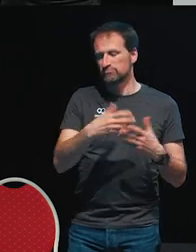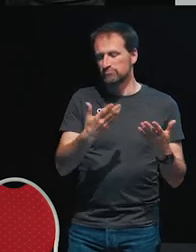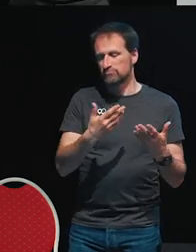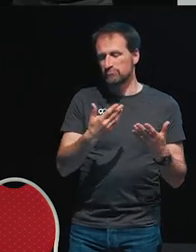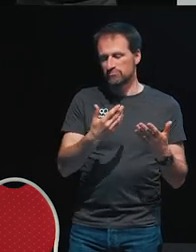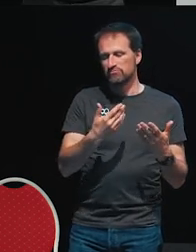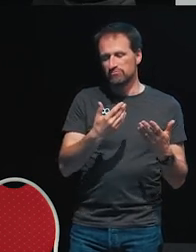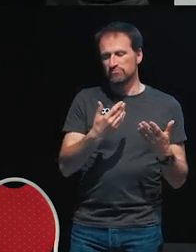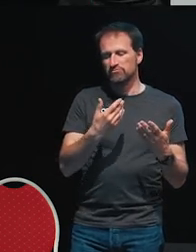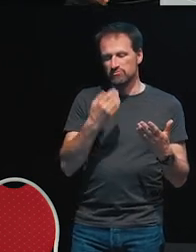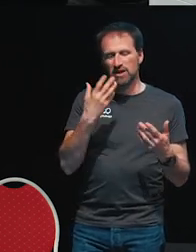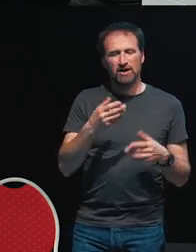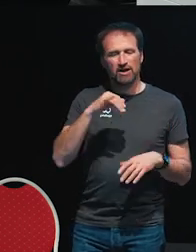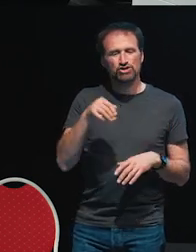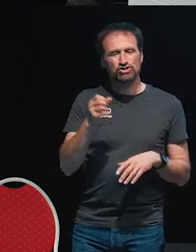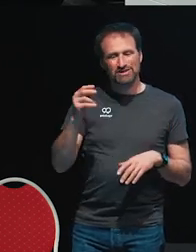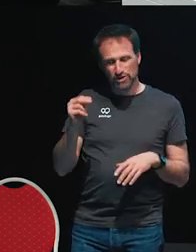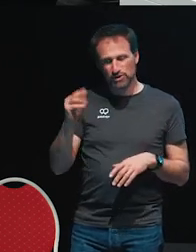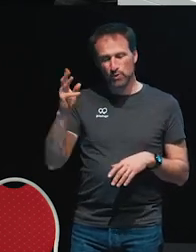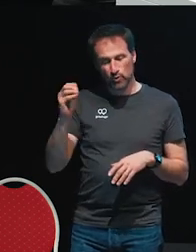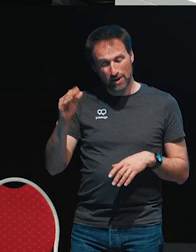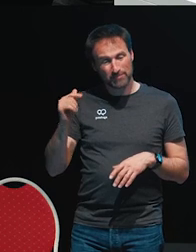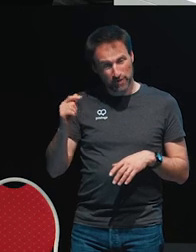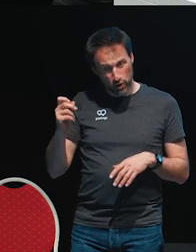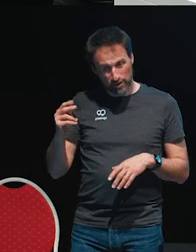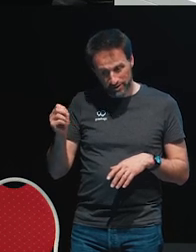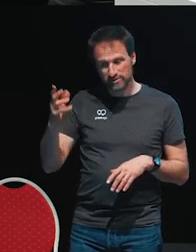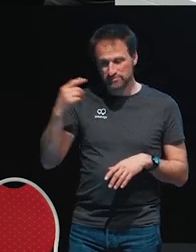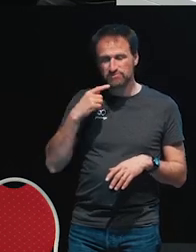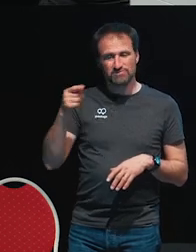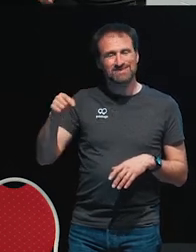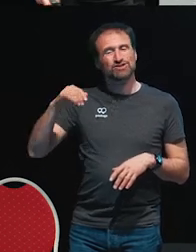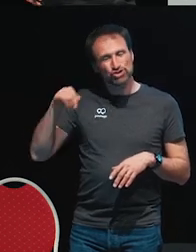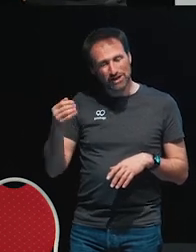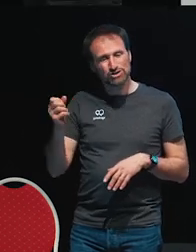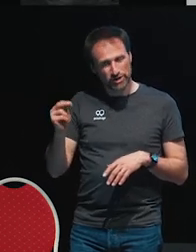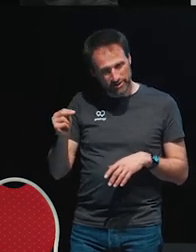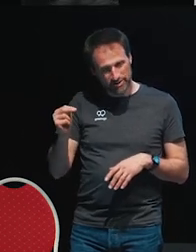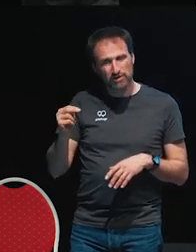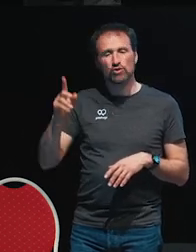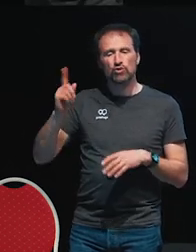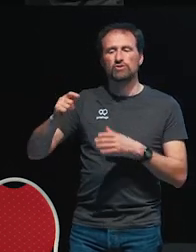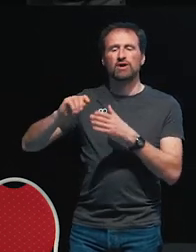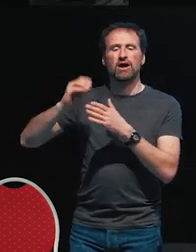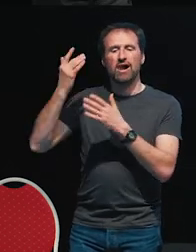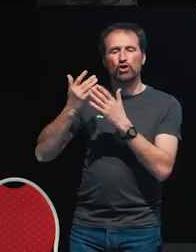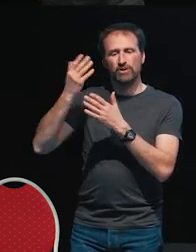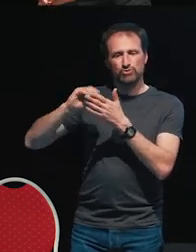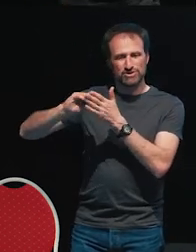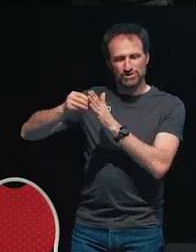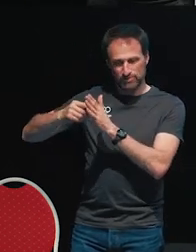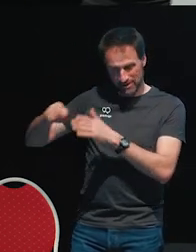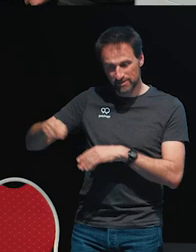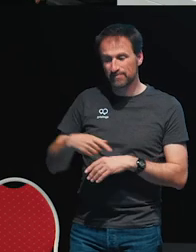metadata as well. I'm a JSON Web Token, and I'm signed with this algorithm. If you go to the payload, it's kind of similar to the data in your